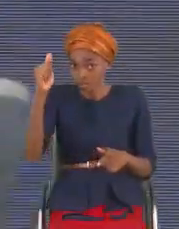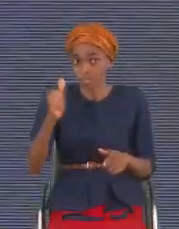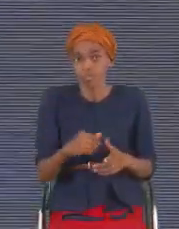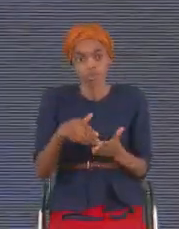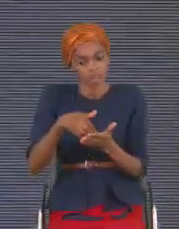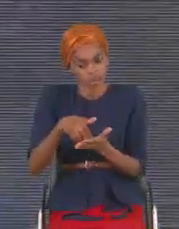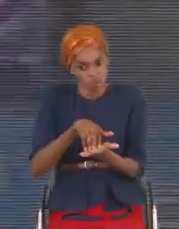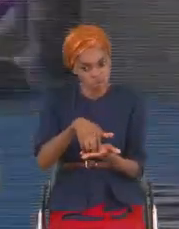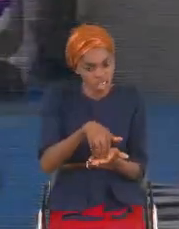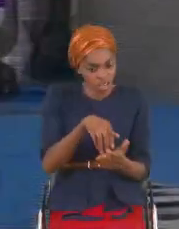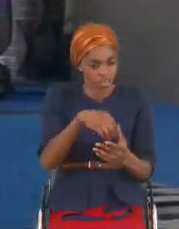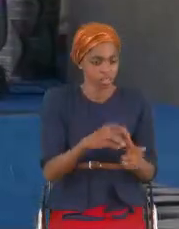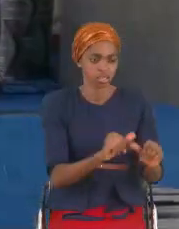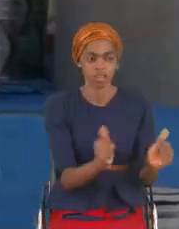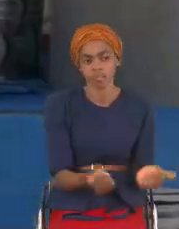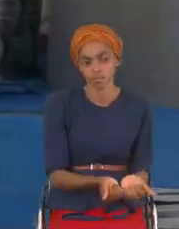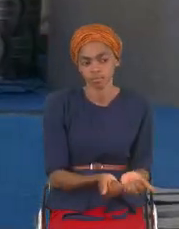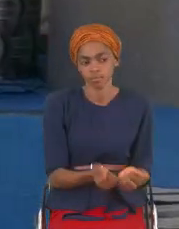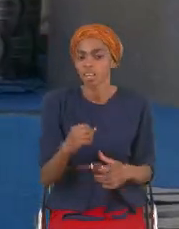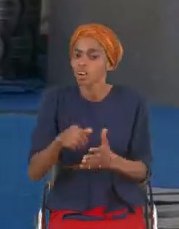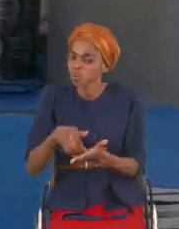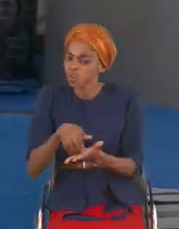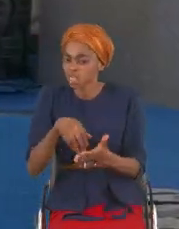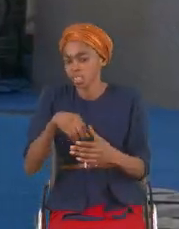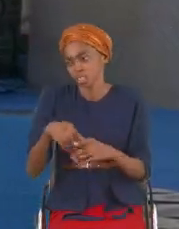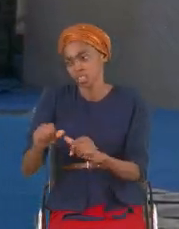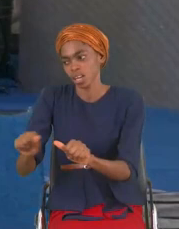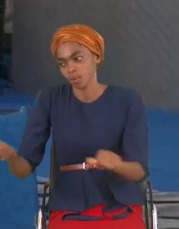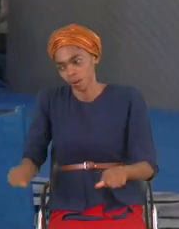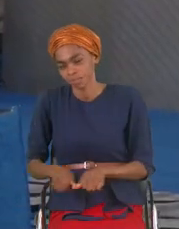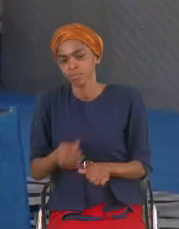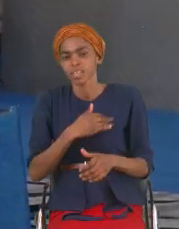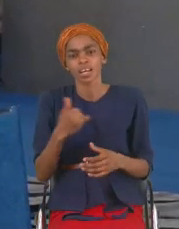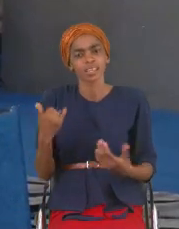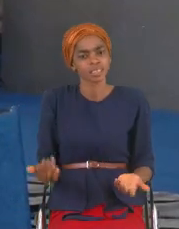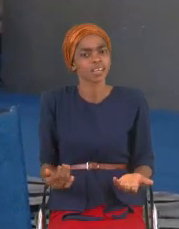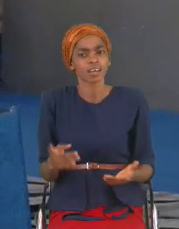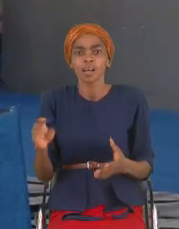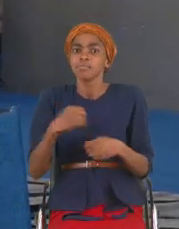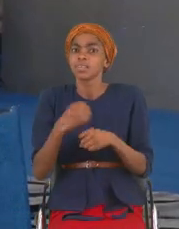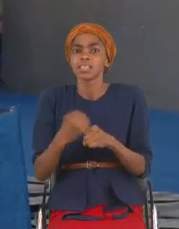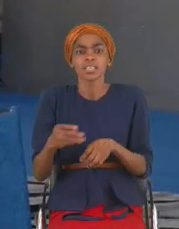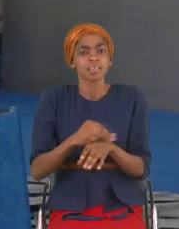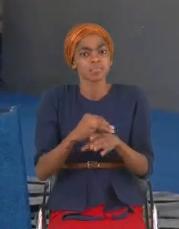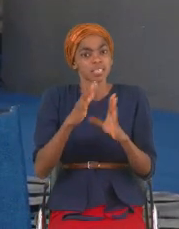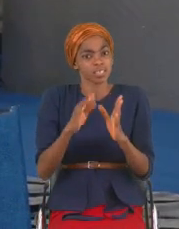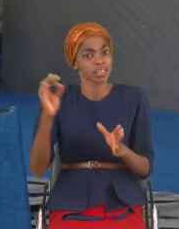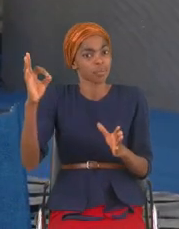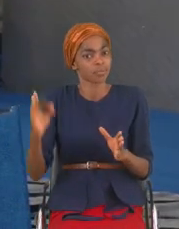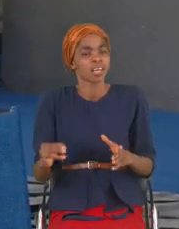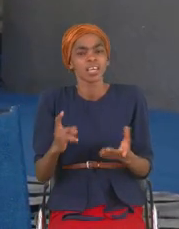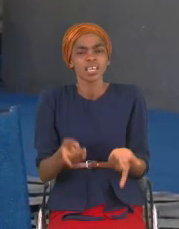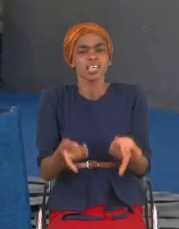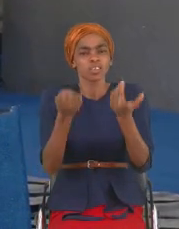in this area, you're weak in this area. And in making a minister, he comes to make